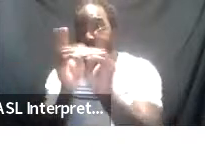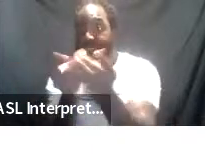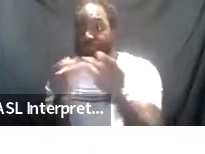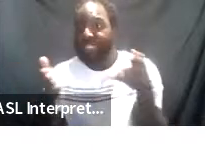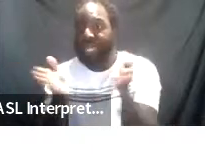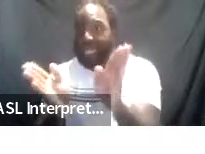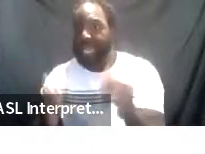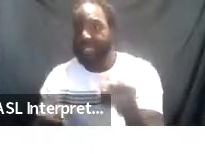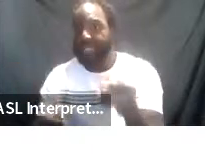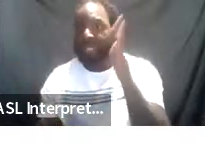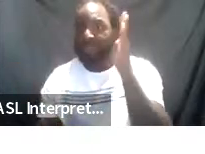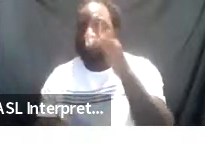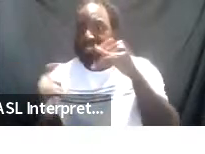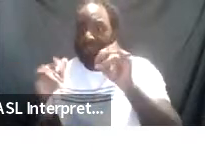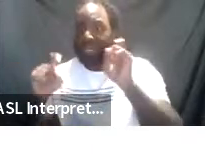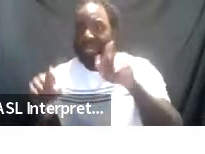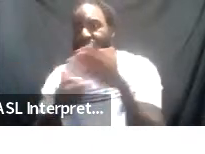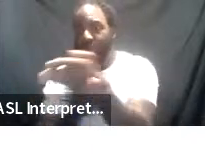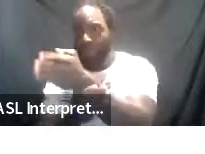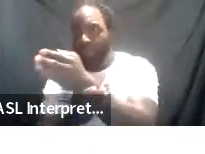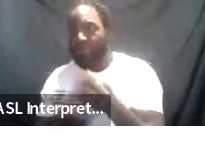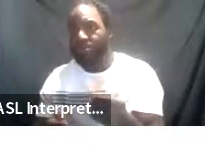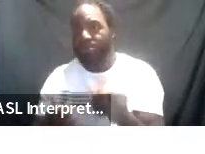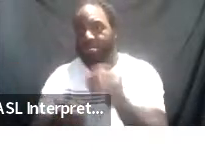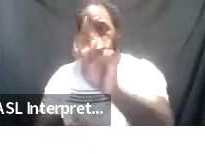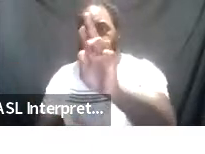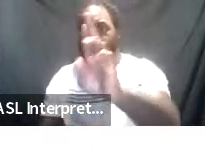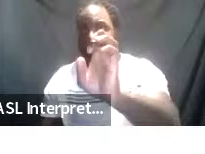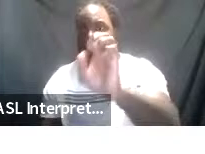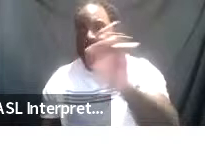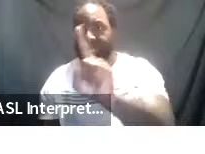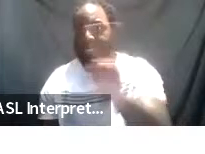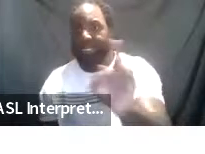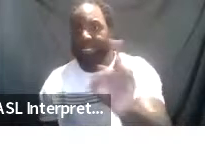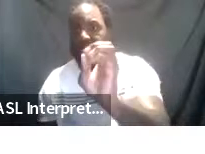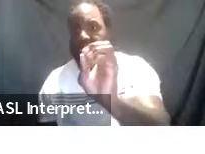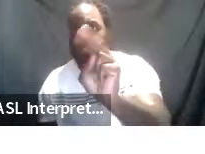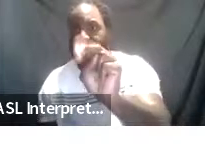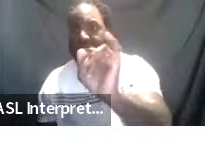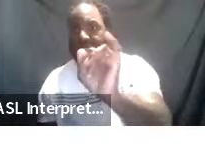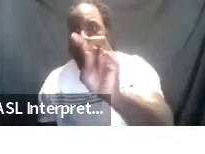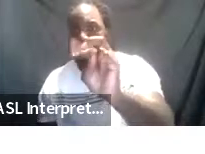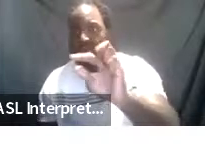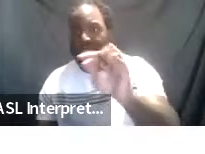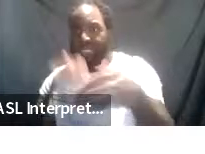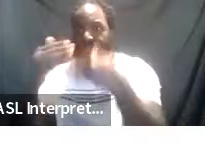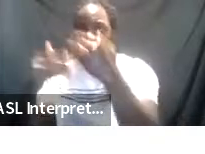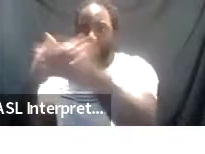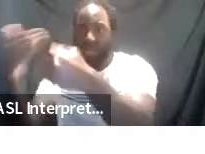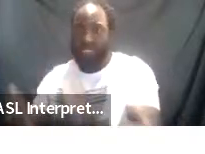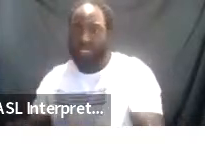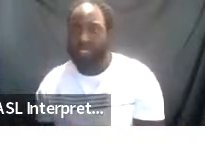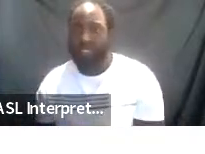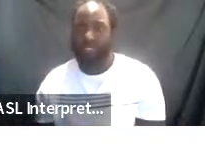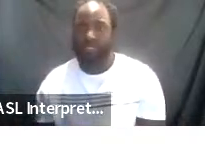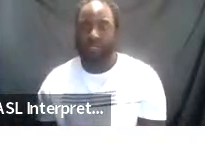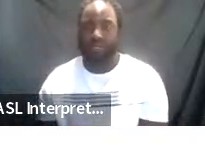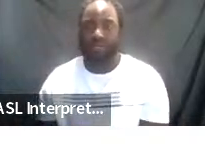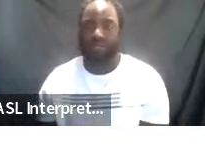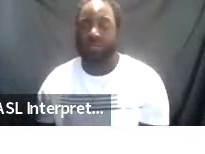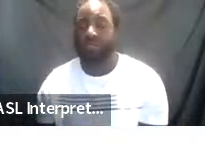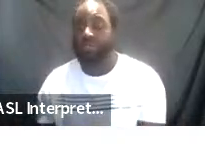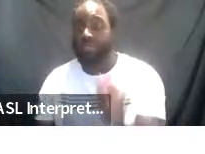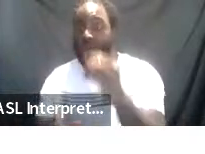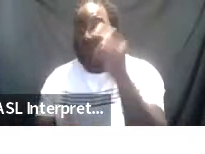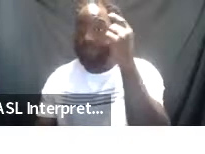would still have to go through the rezoning process through a ULURP. And so economic